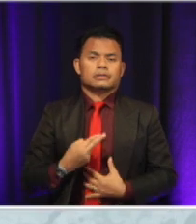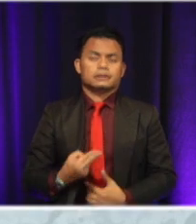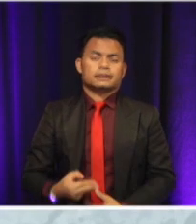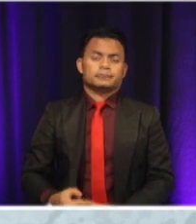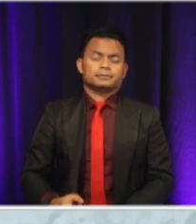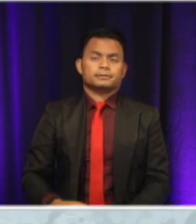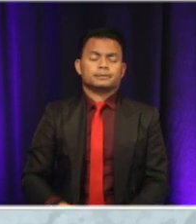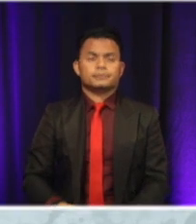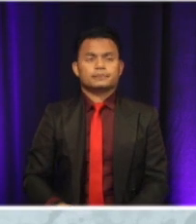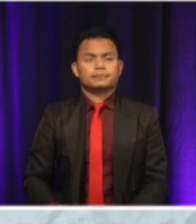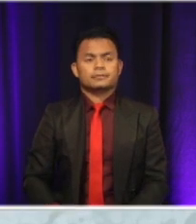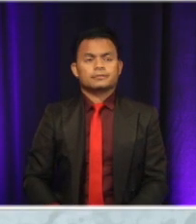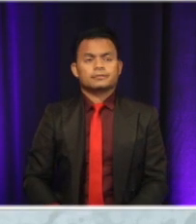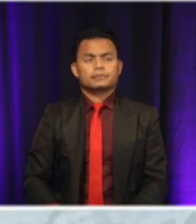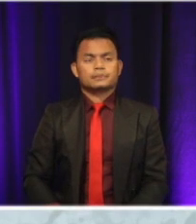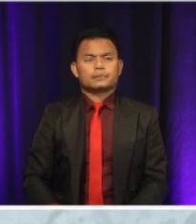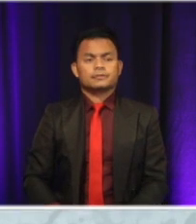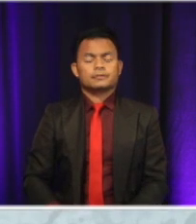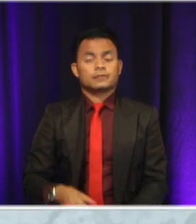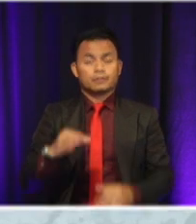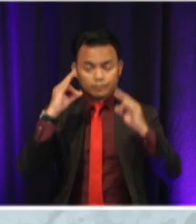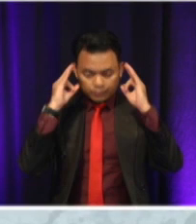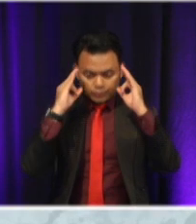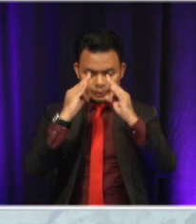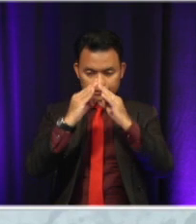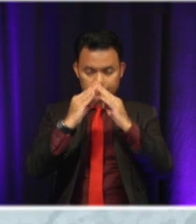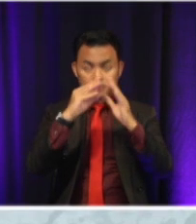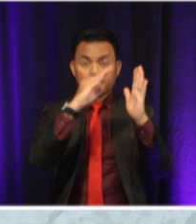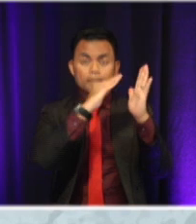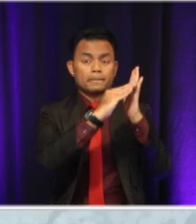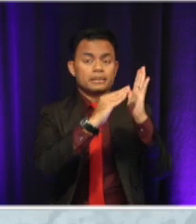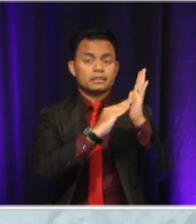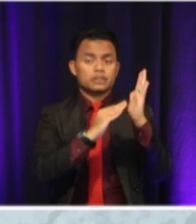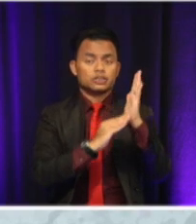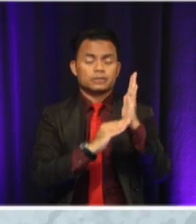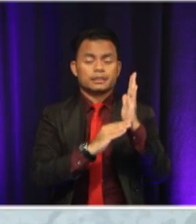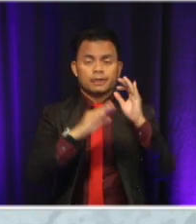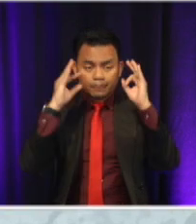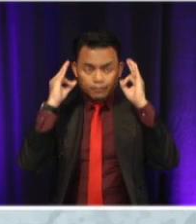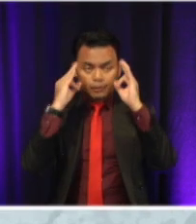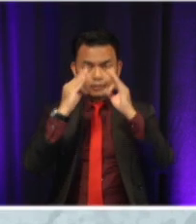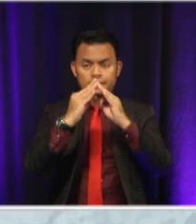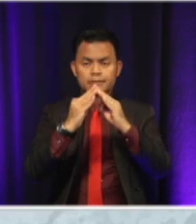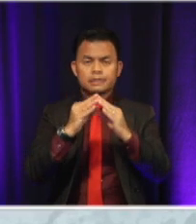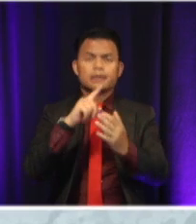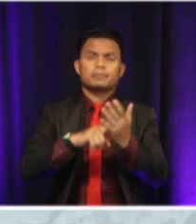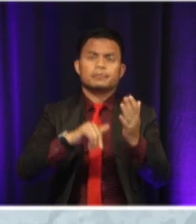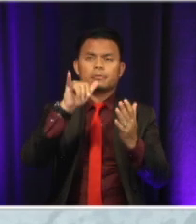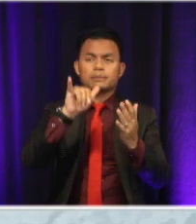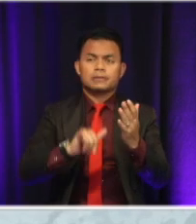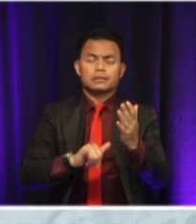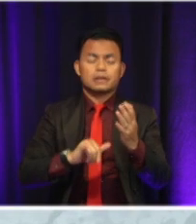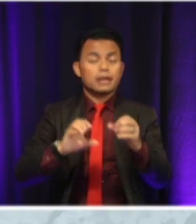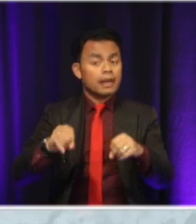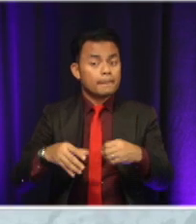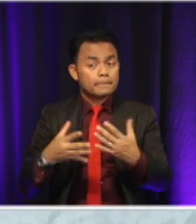the passage. The focus would be on what's happened within the perimeters of the passage. The focus